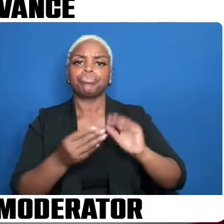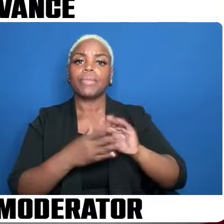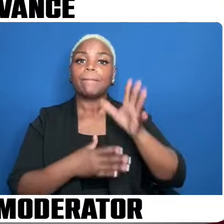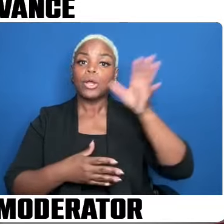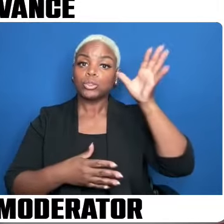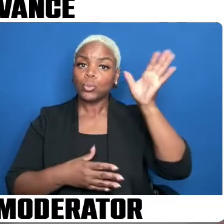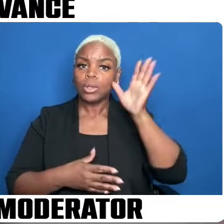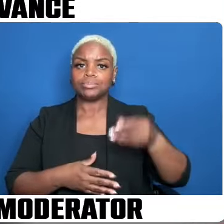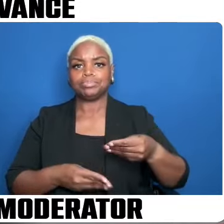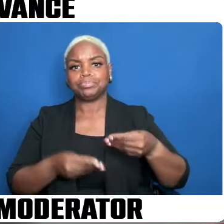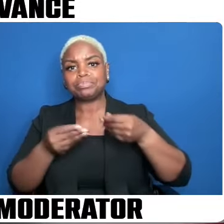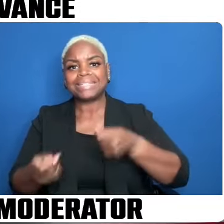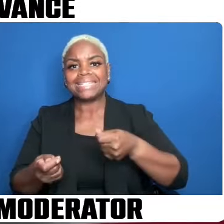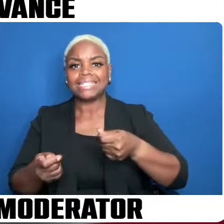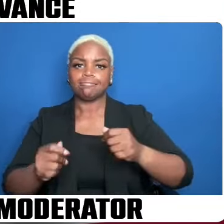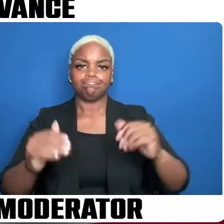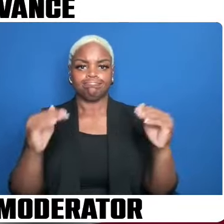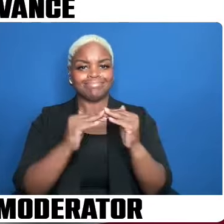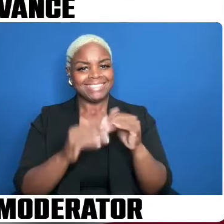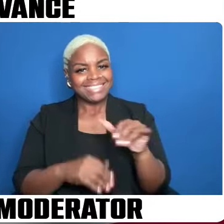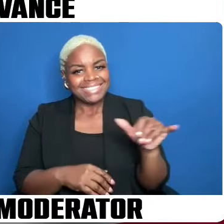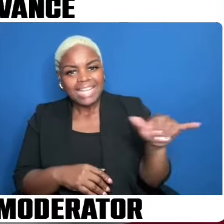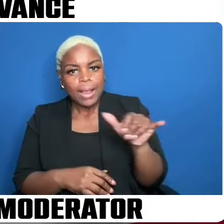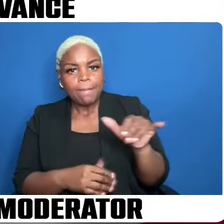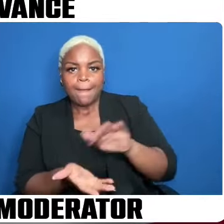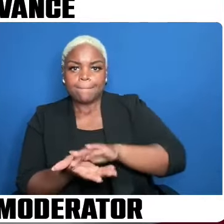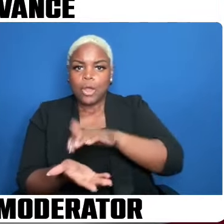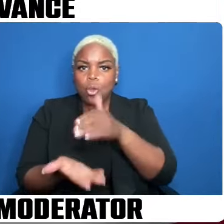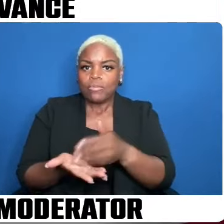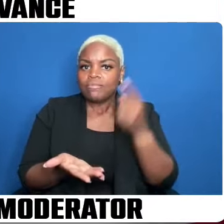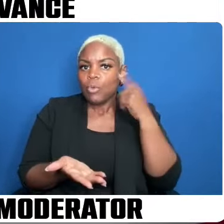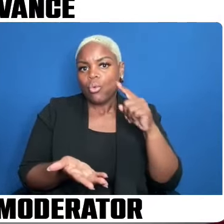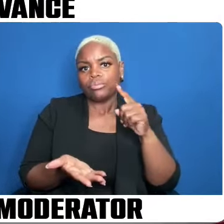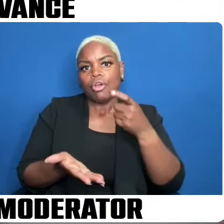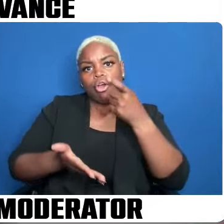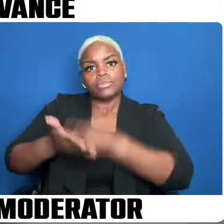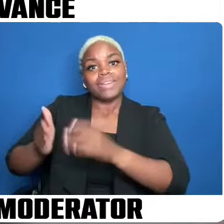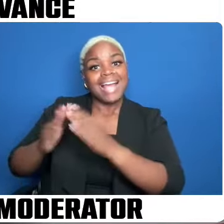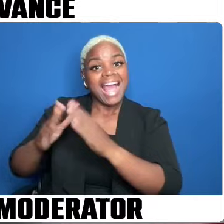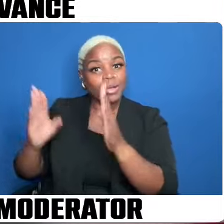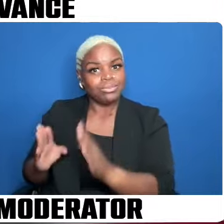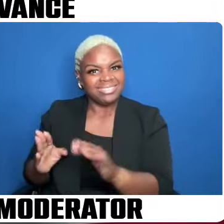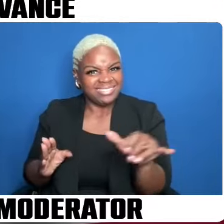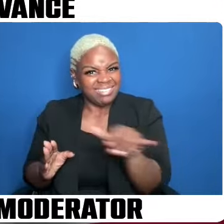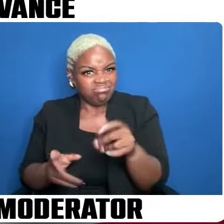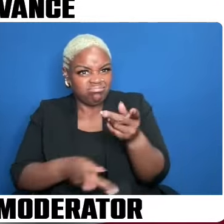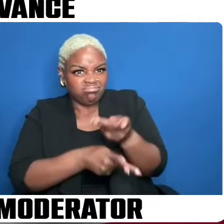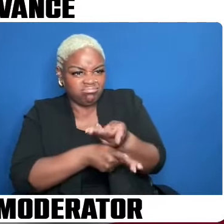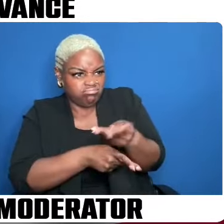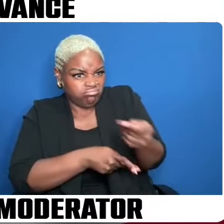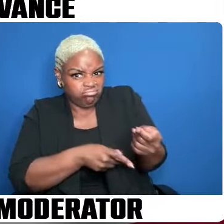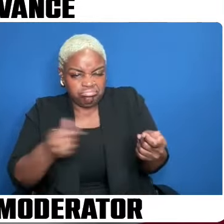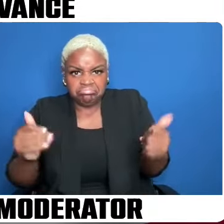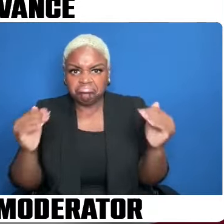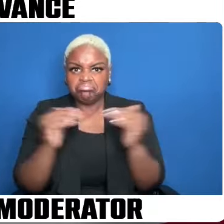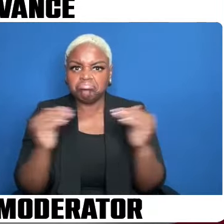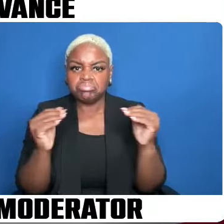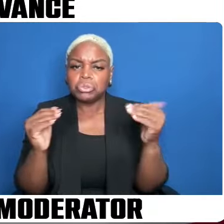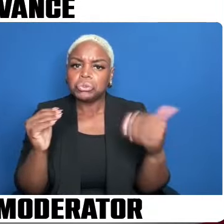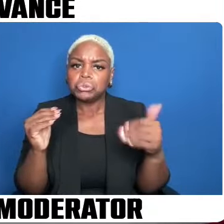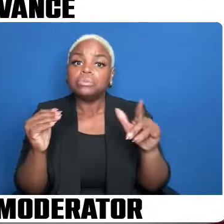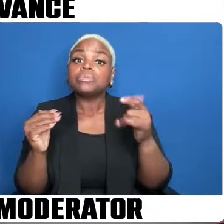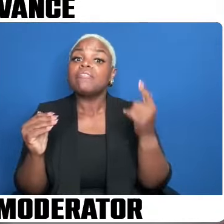each month. So I want to get your thoughts on this. President Trump recently said, as much as child care is